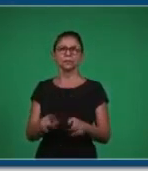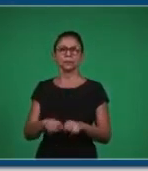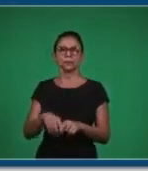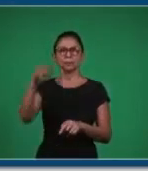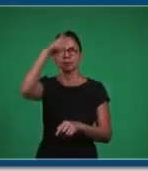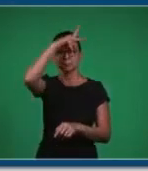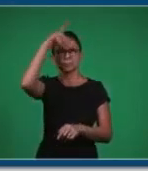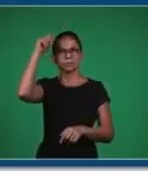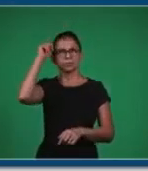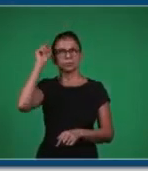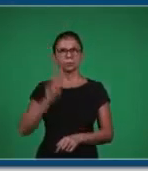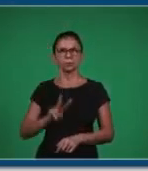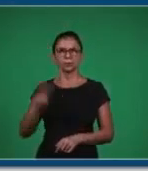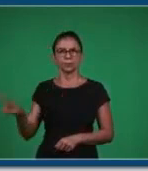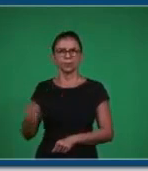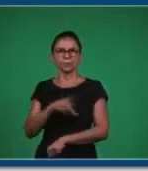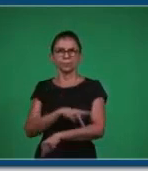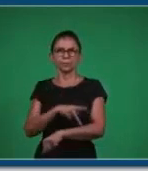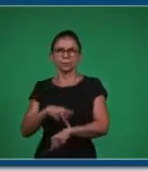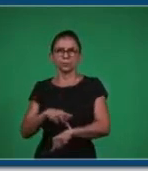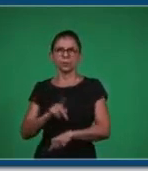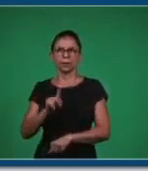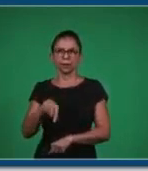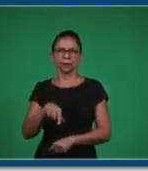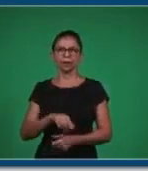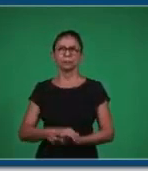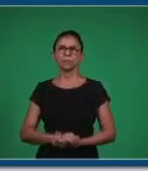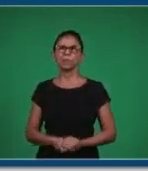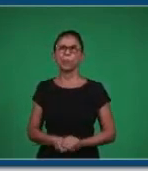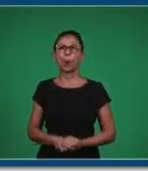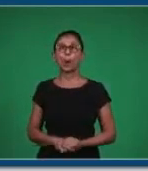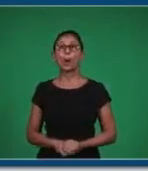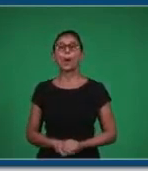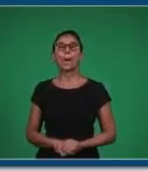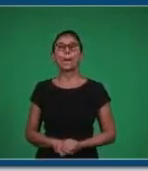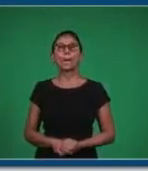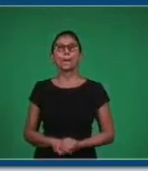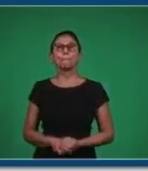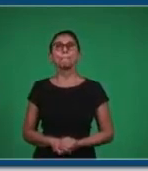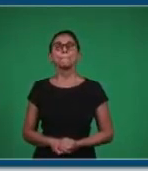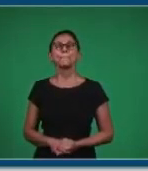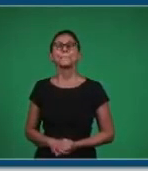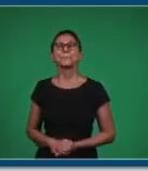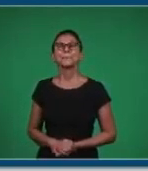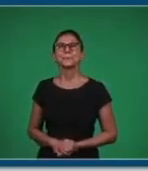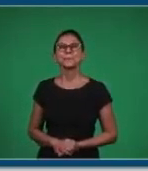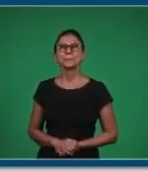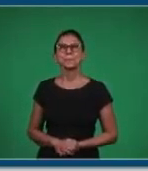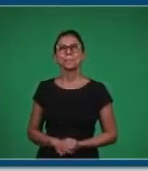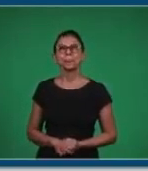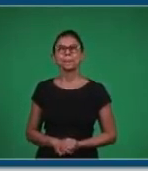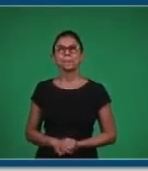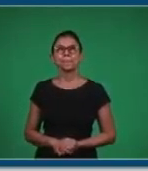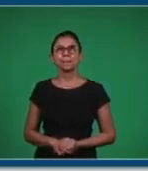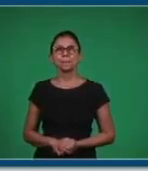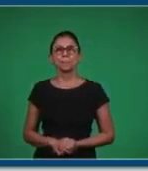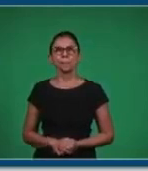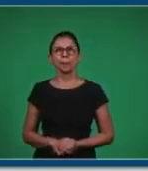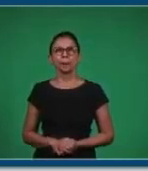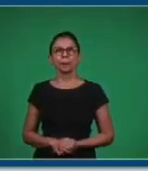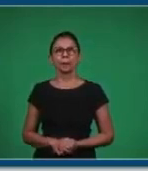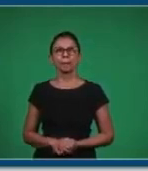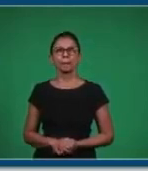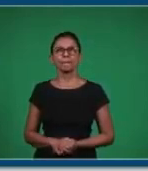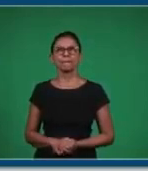and she works on the seat of Vila Velha. Very important. In the center of education,